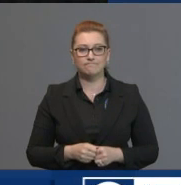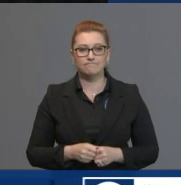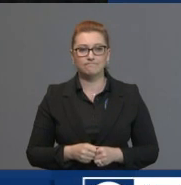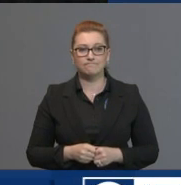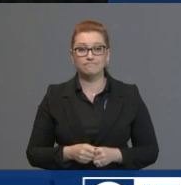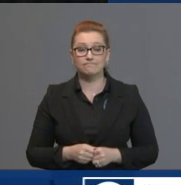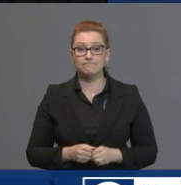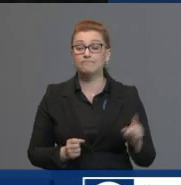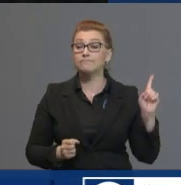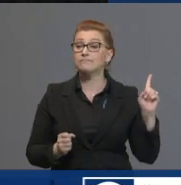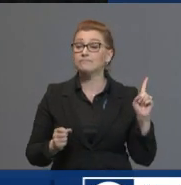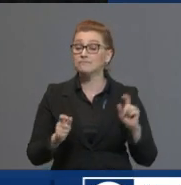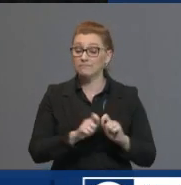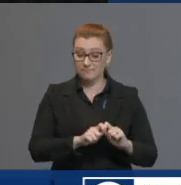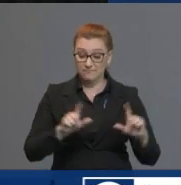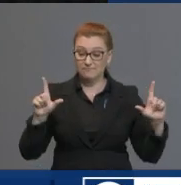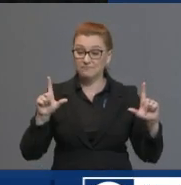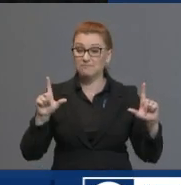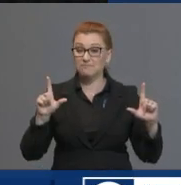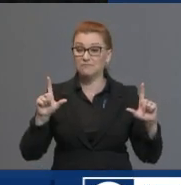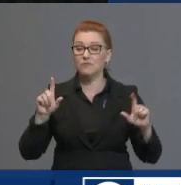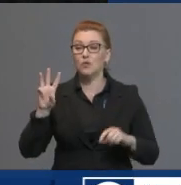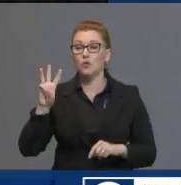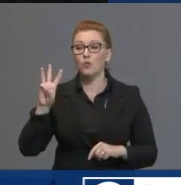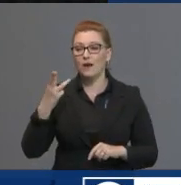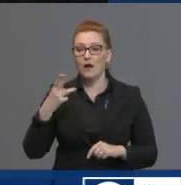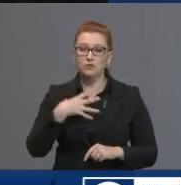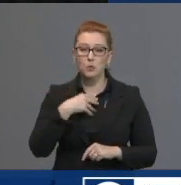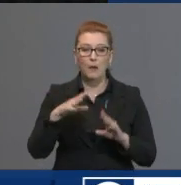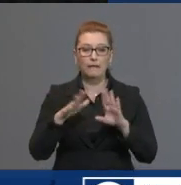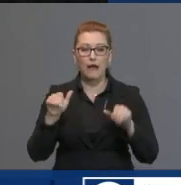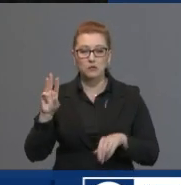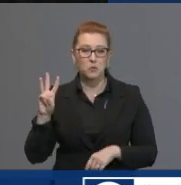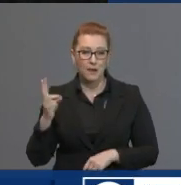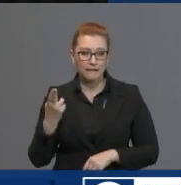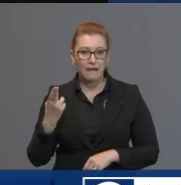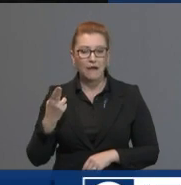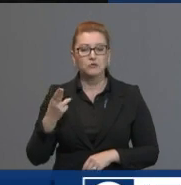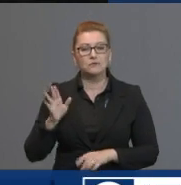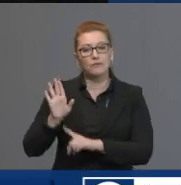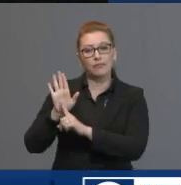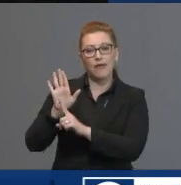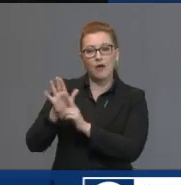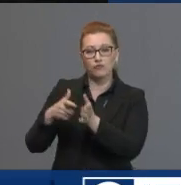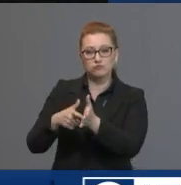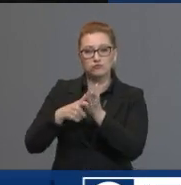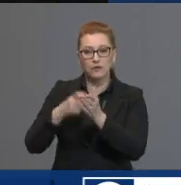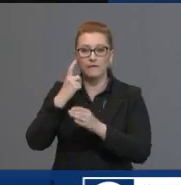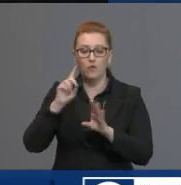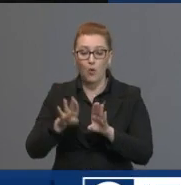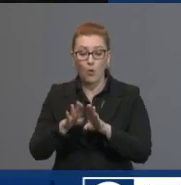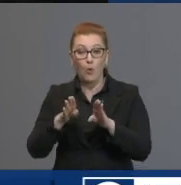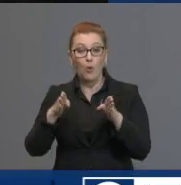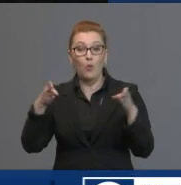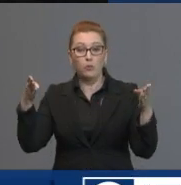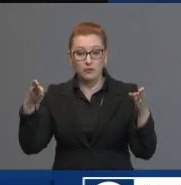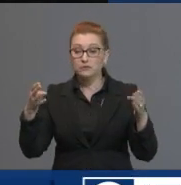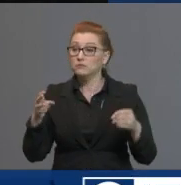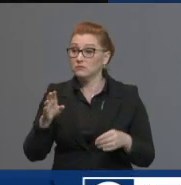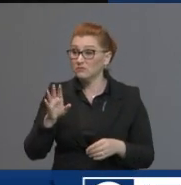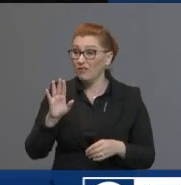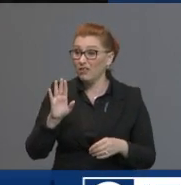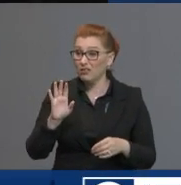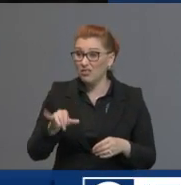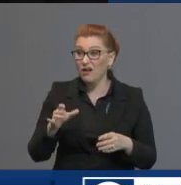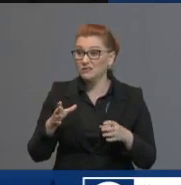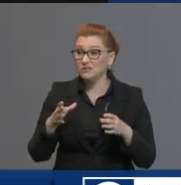This is the White House gating criteria. This document is a public document. If